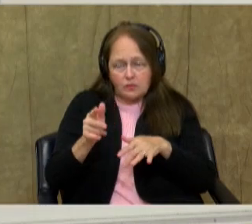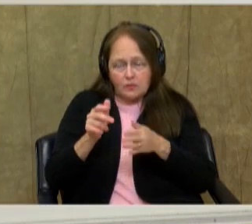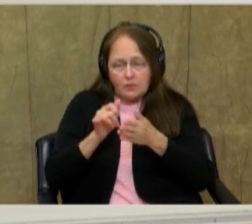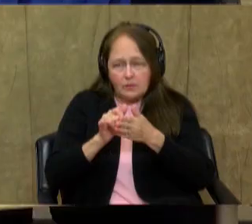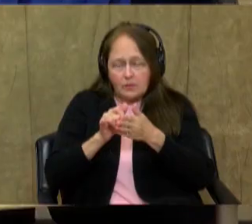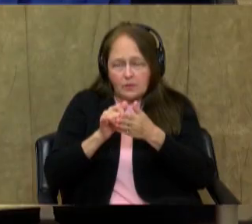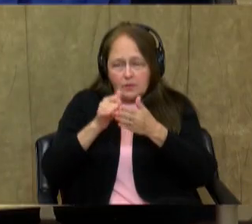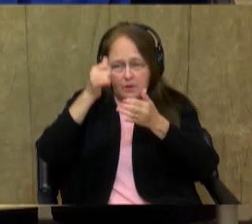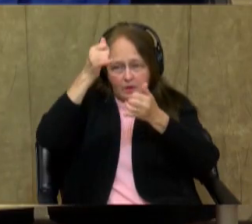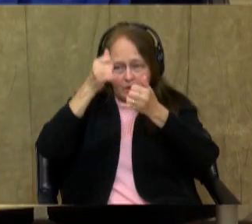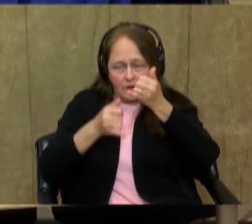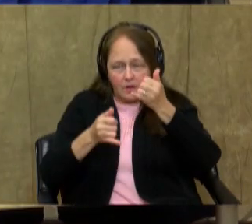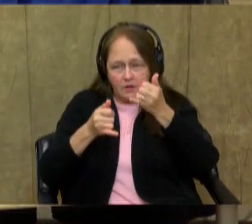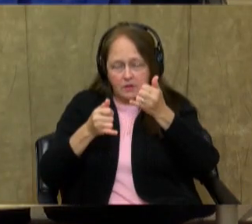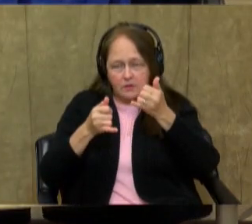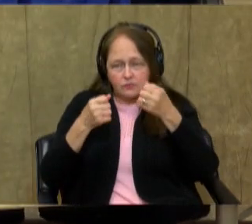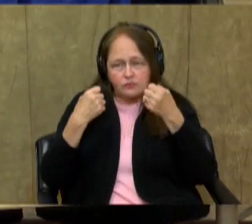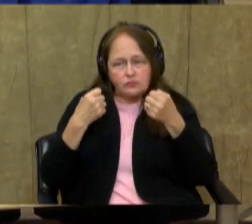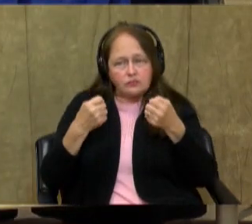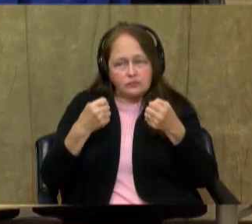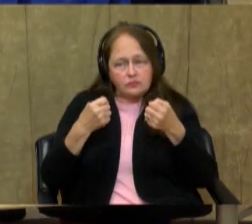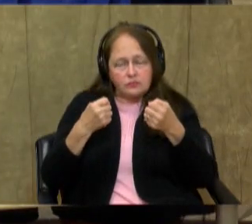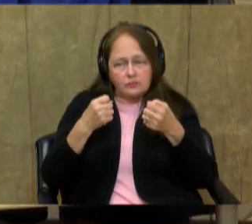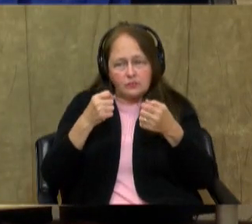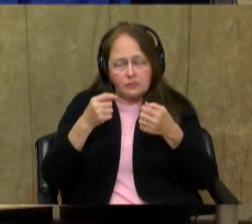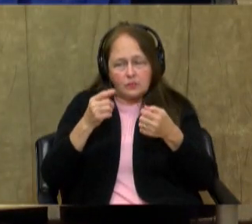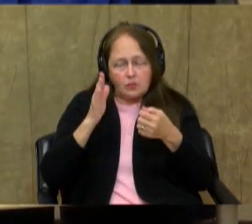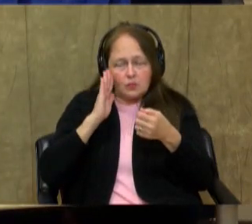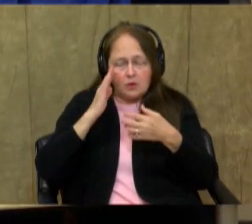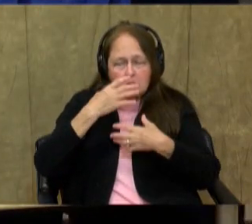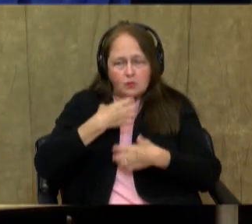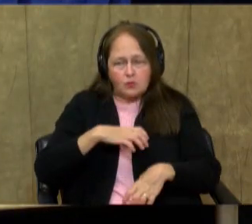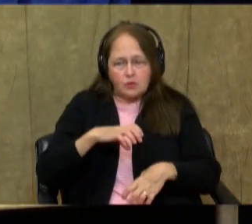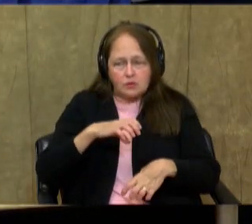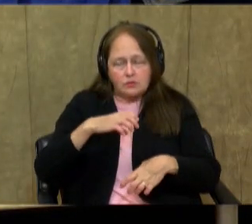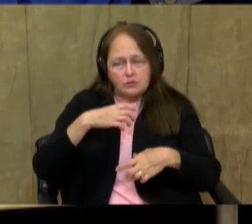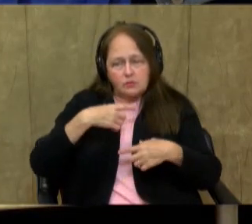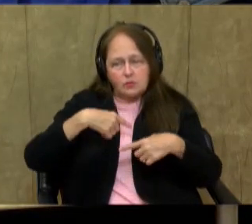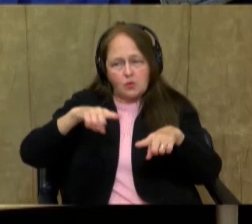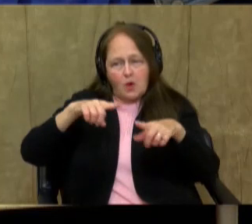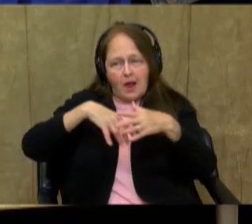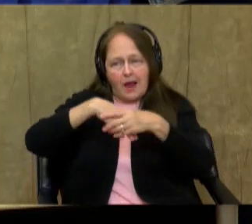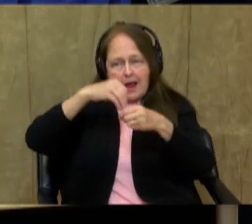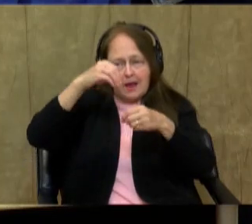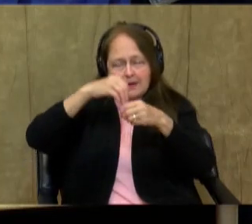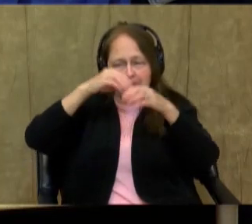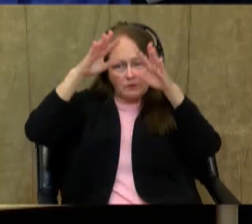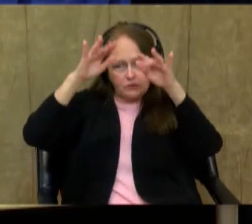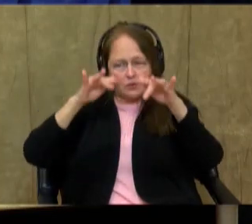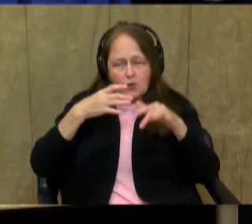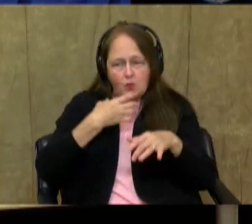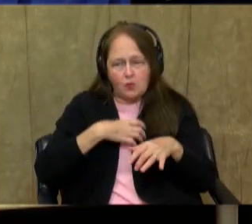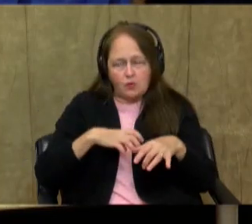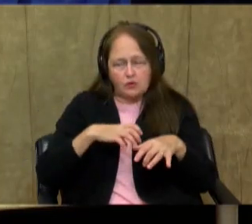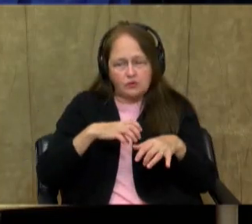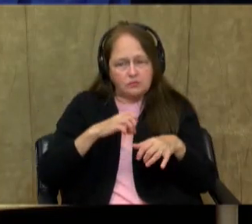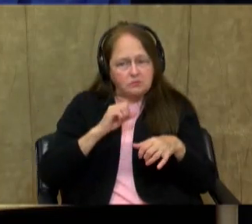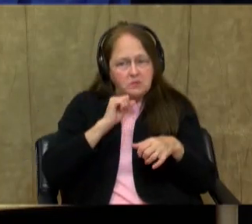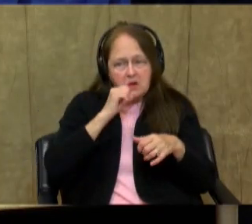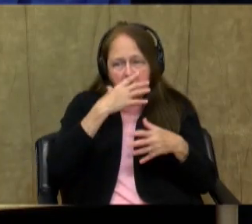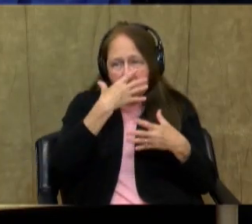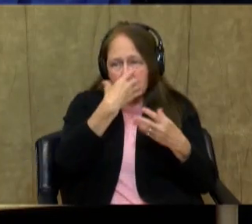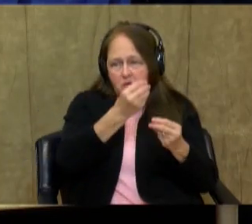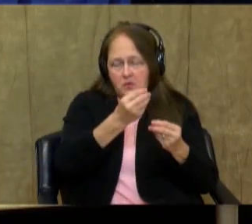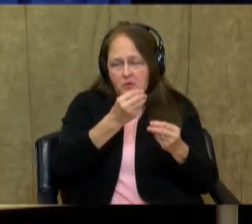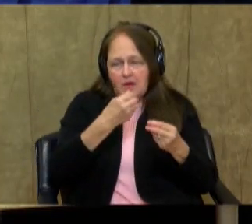not least, last supporting detail for this text, he wished he wouldn't have gone out in the snow. Definitely.